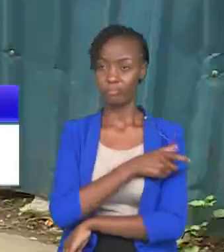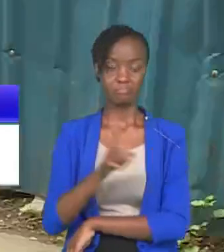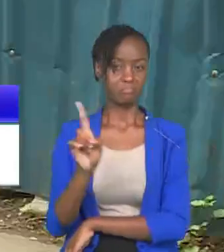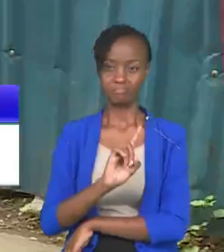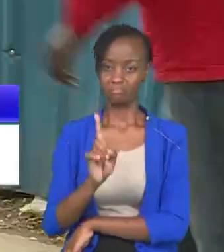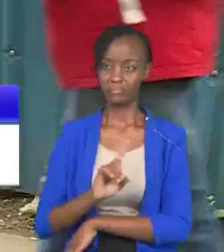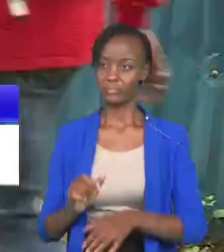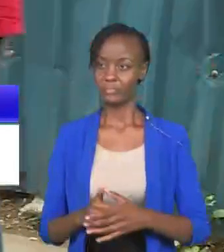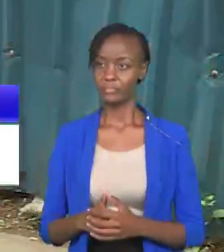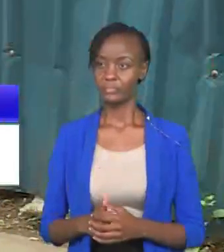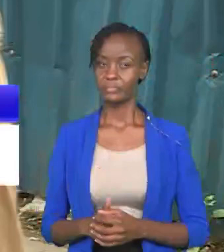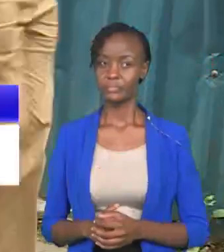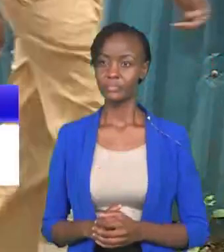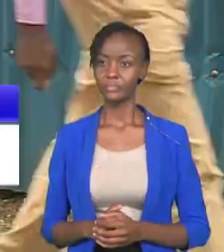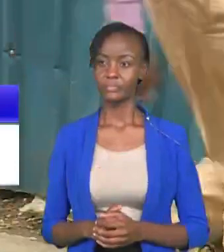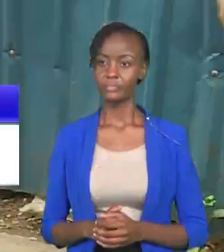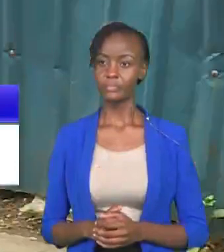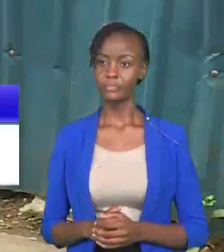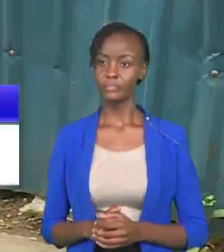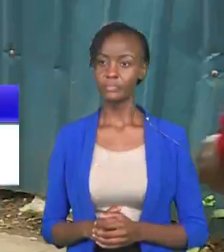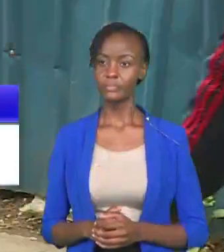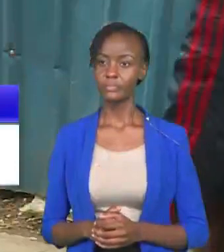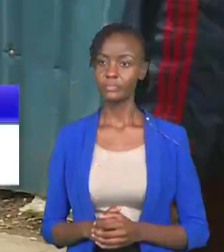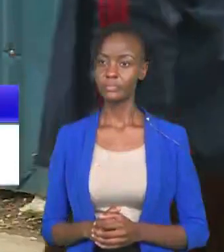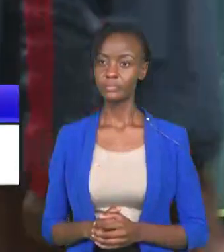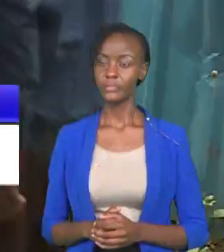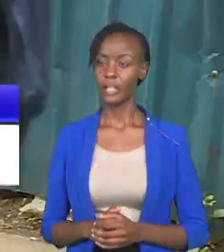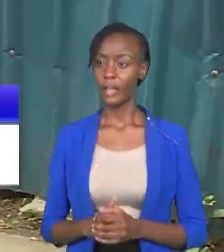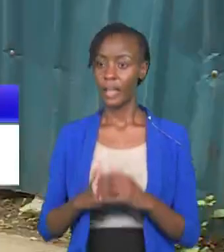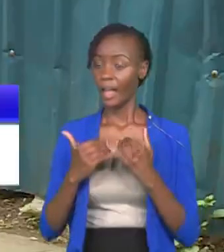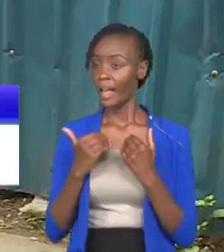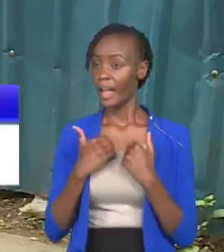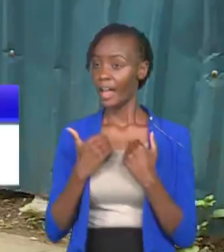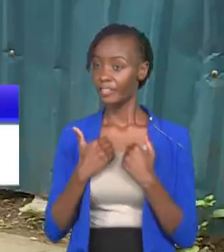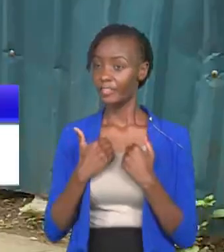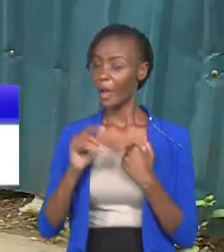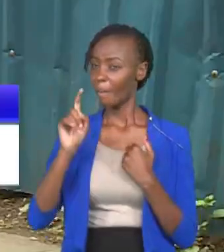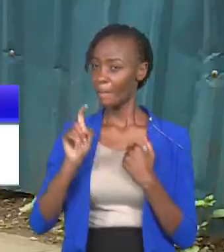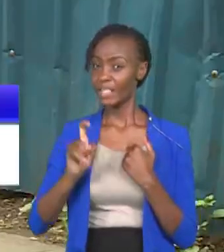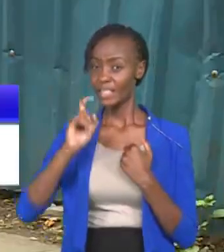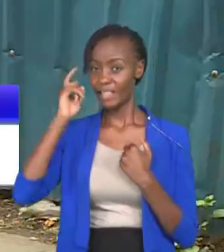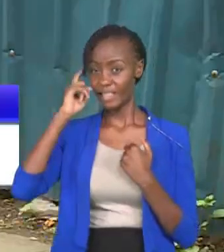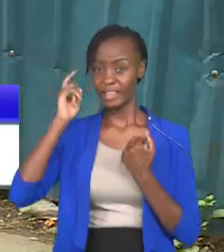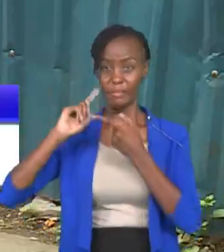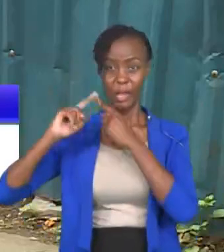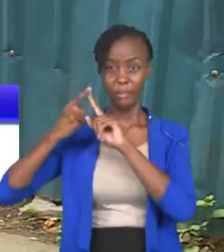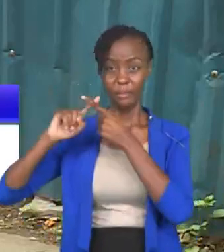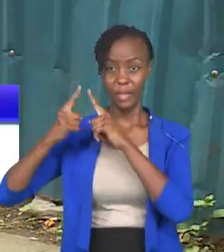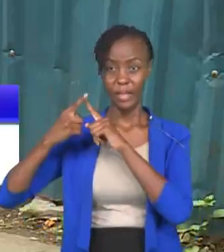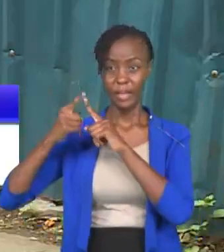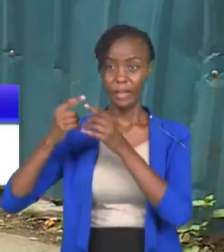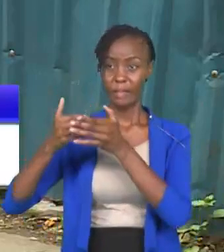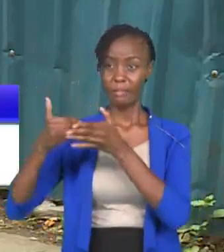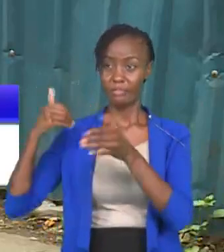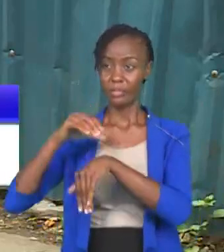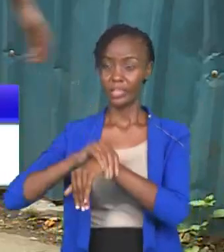Mambo machache tu ambayo we have to consider before we take this chancho. Ya kwanza ni